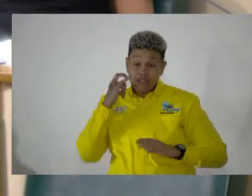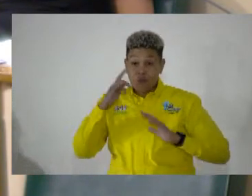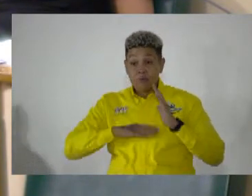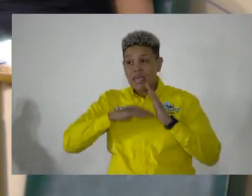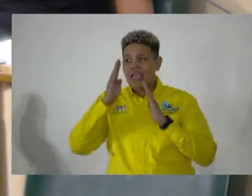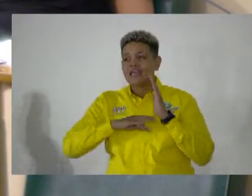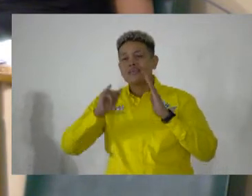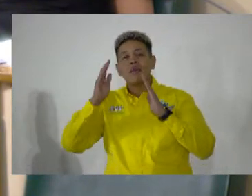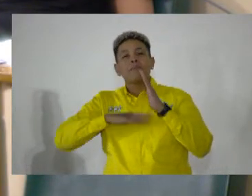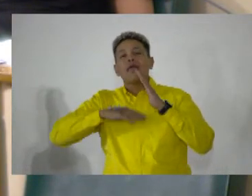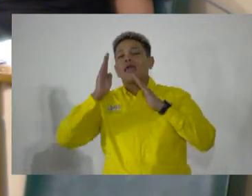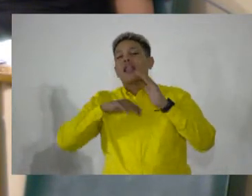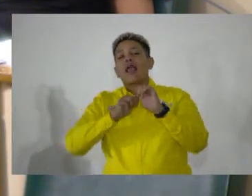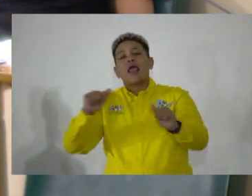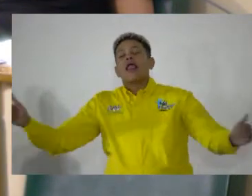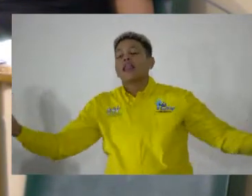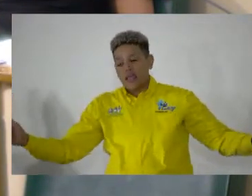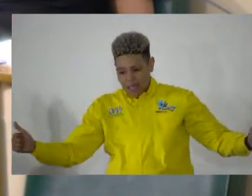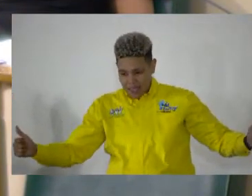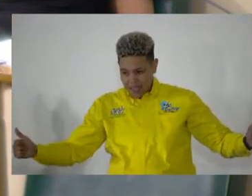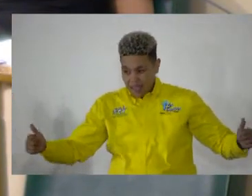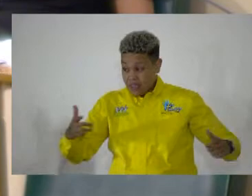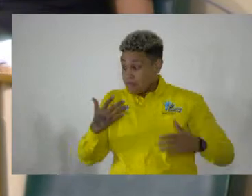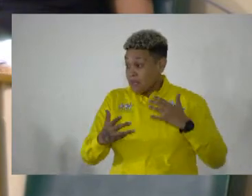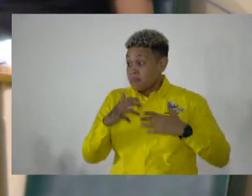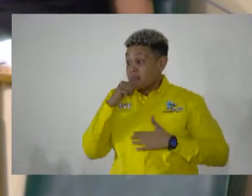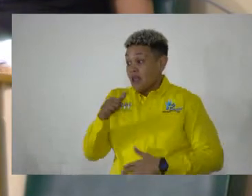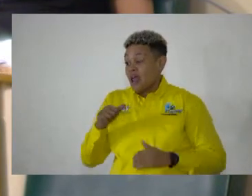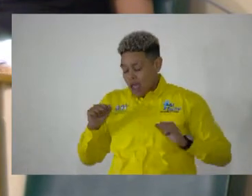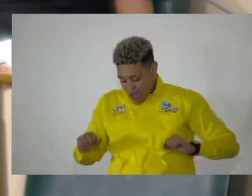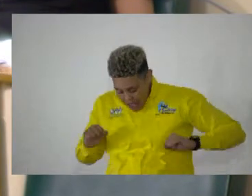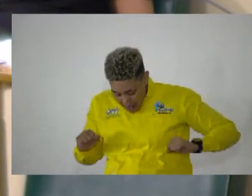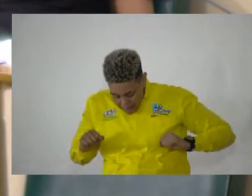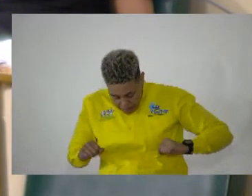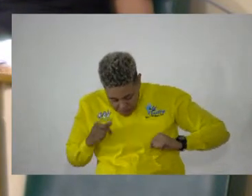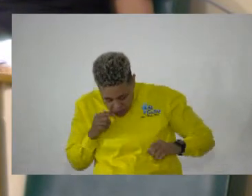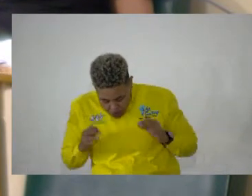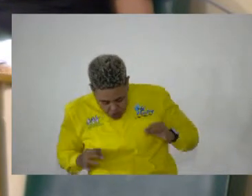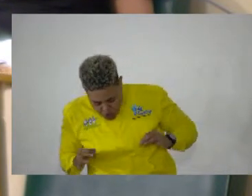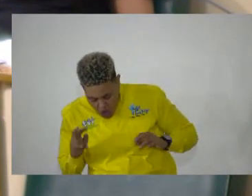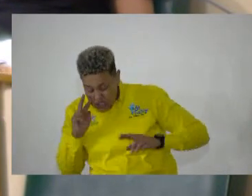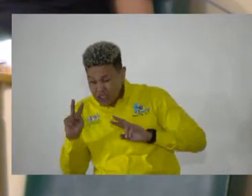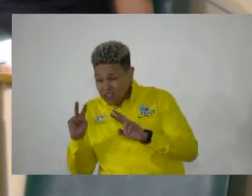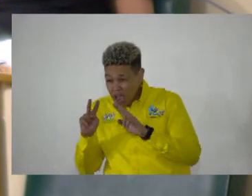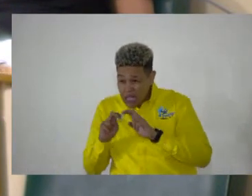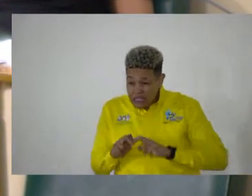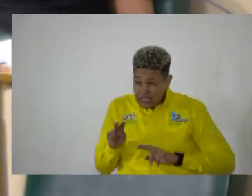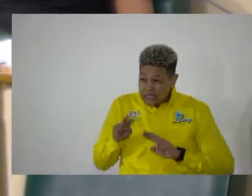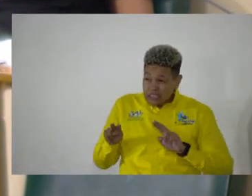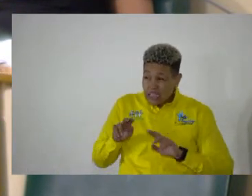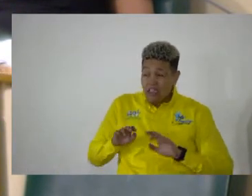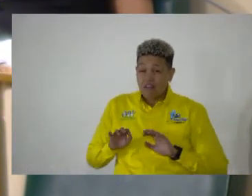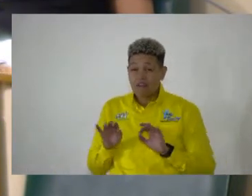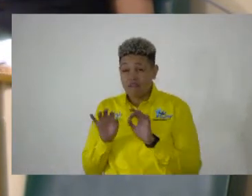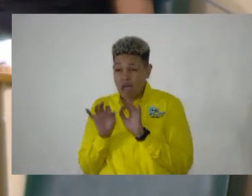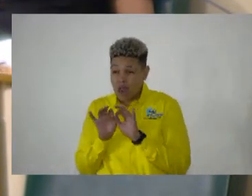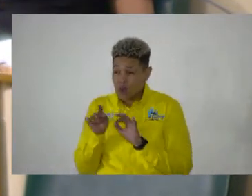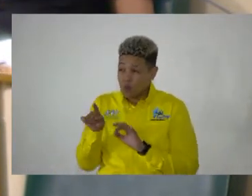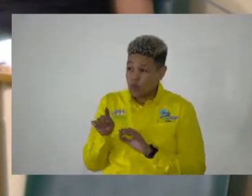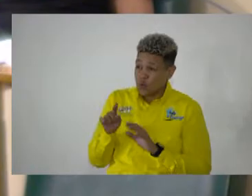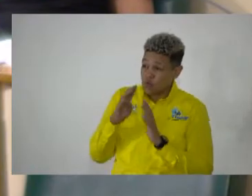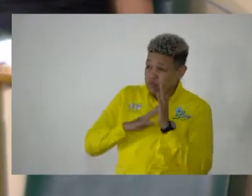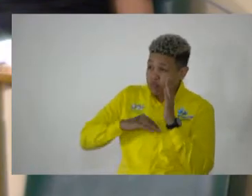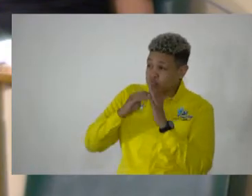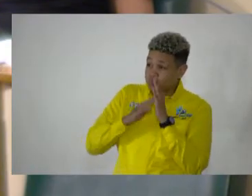can paint anything, and you may not be able to judge and assess the value of the mural relative